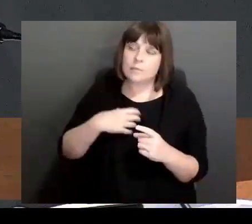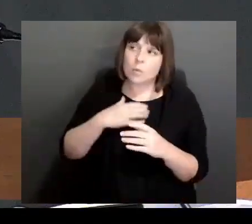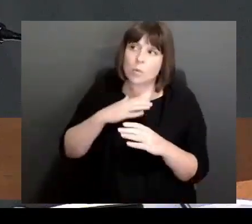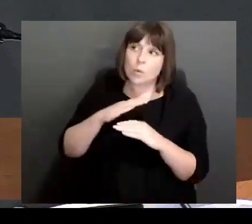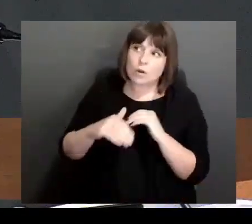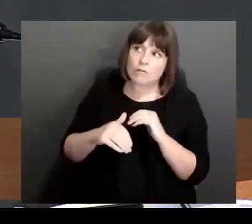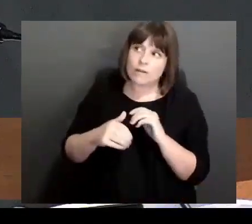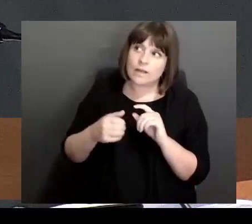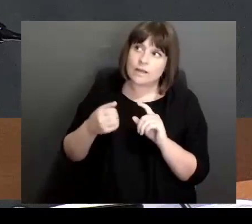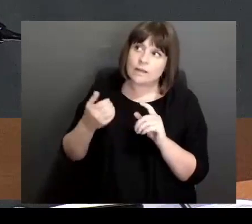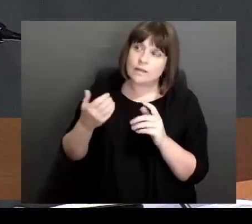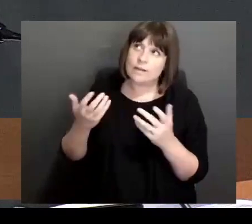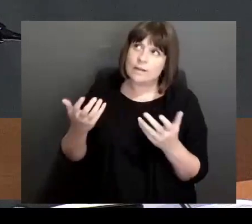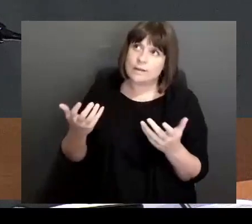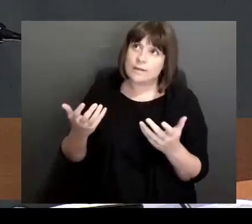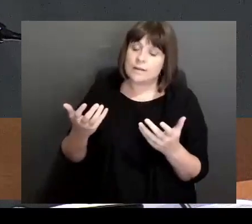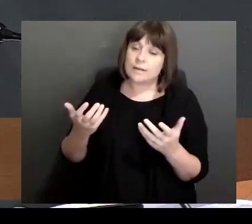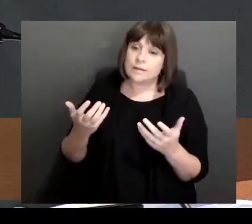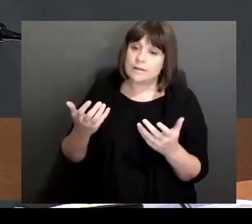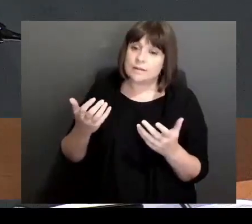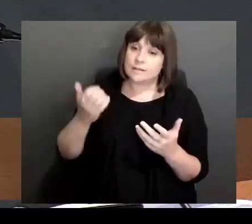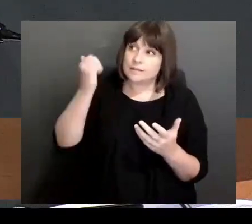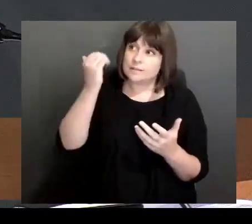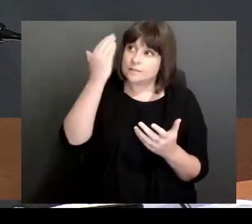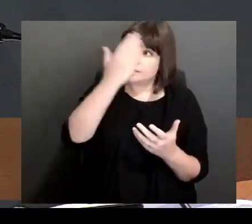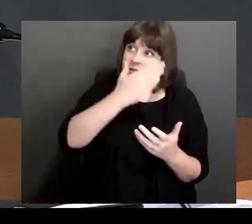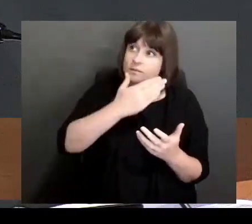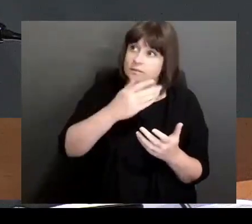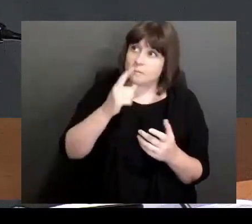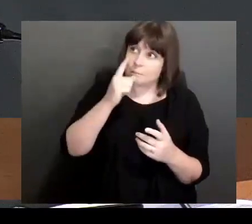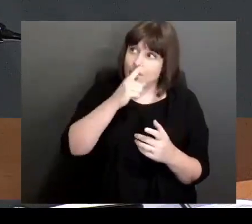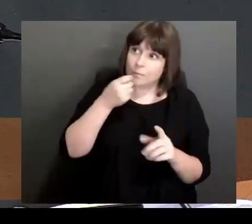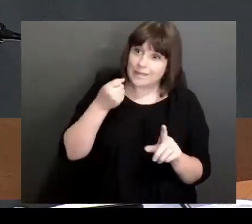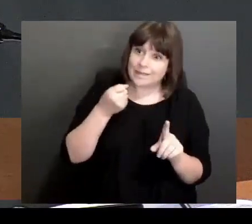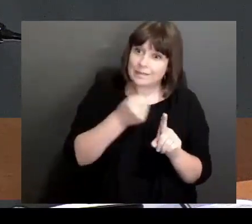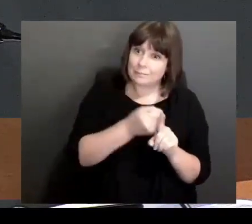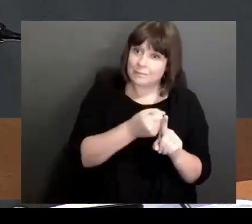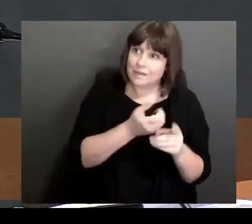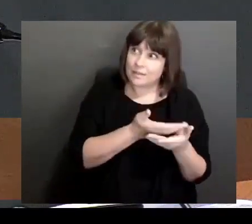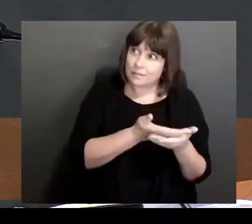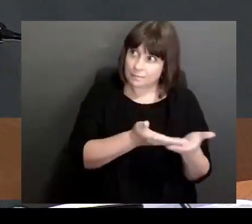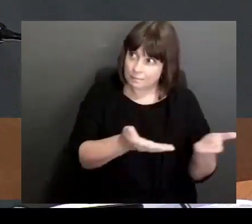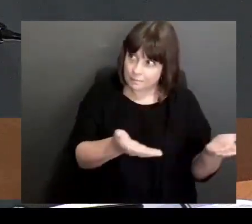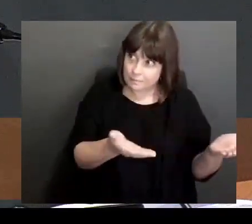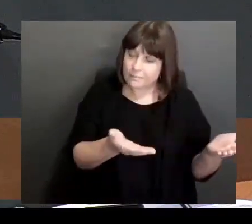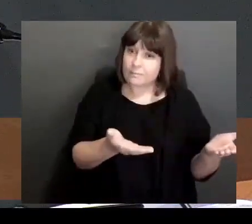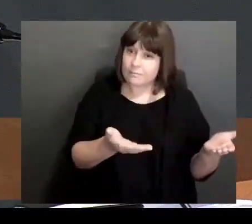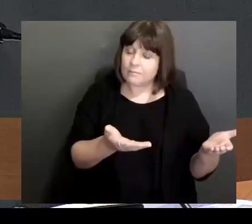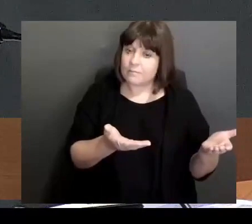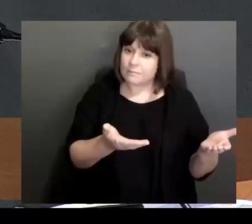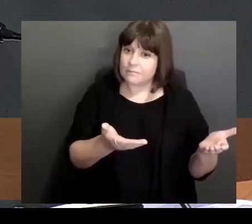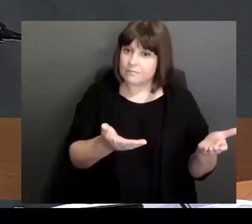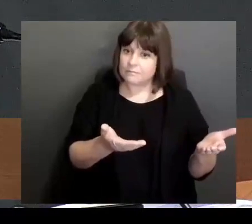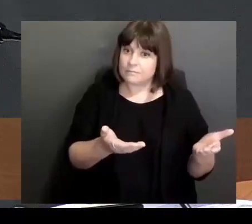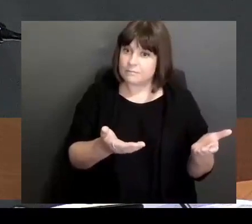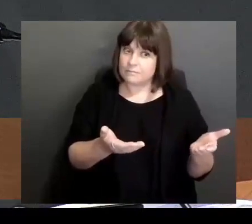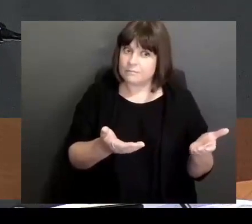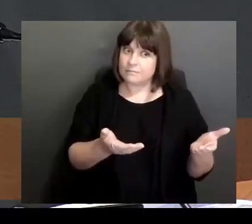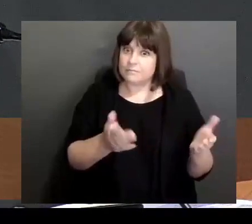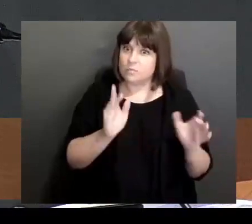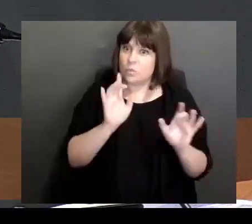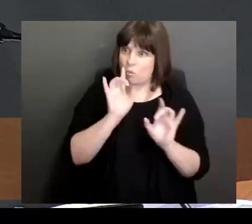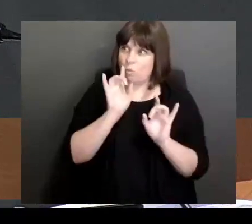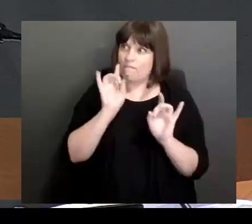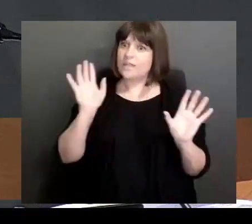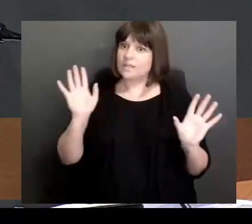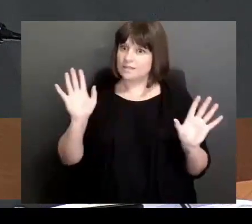on Indigenous people, which has become very evident sitting here, that this is not